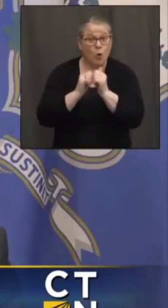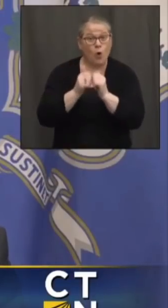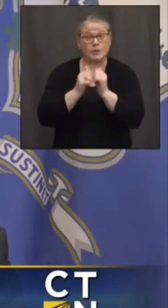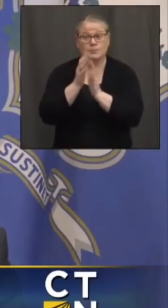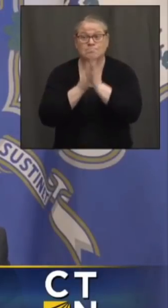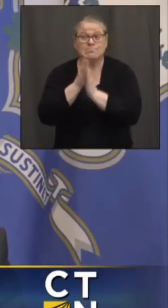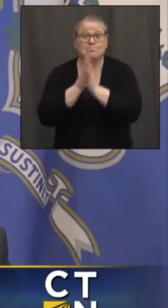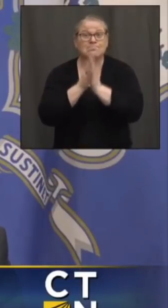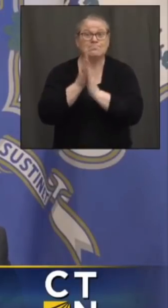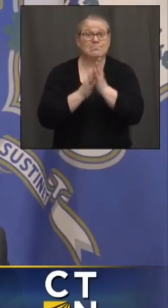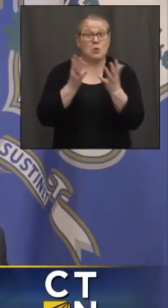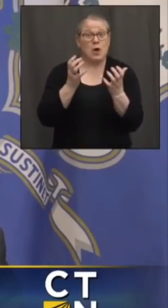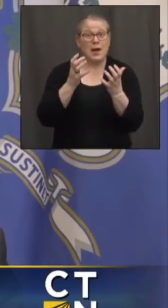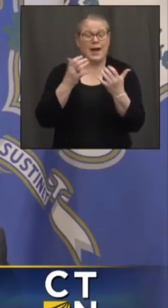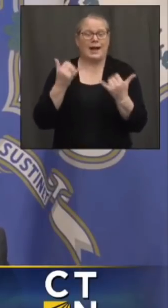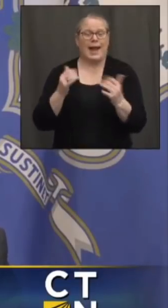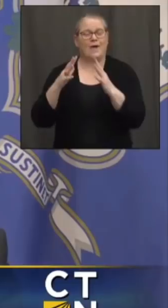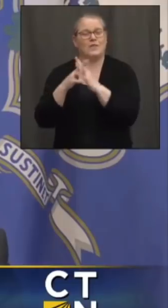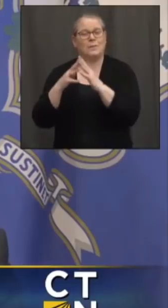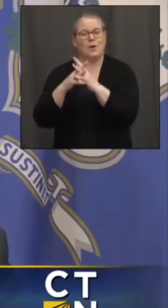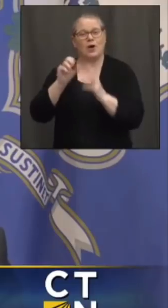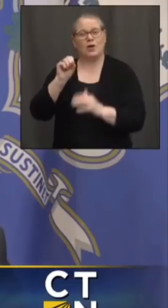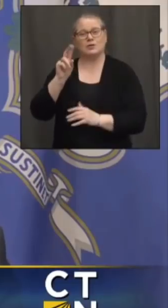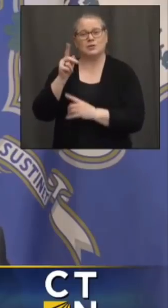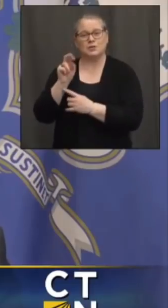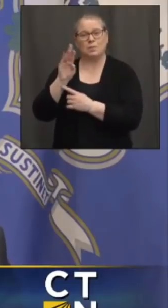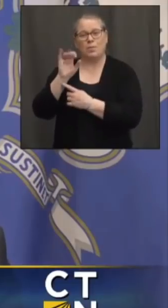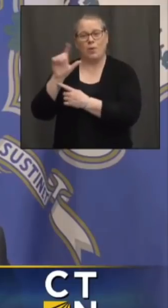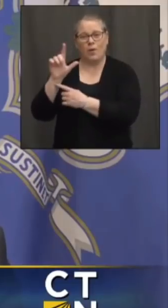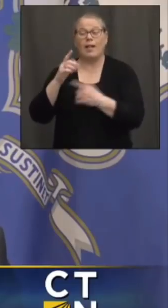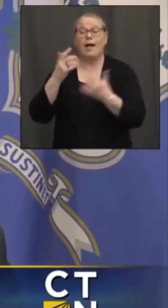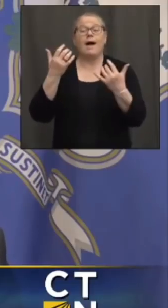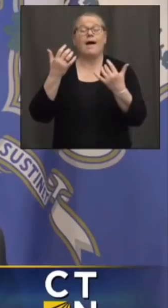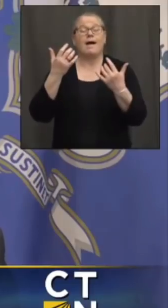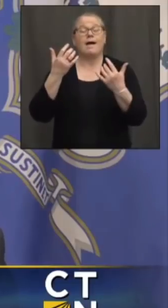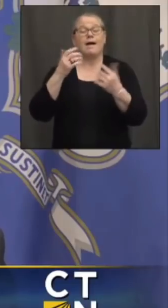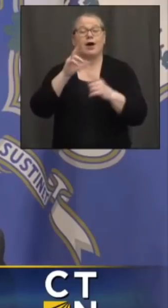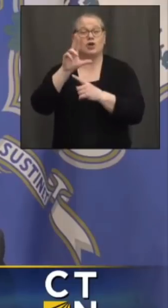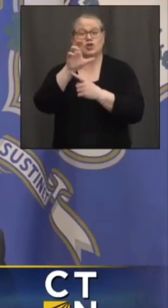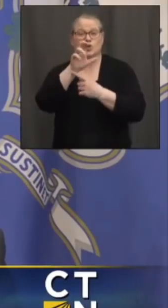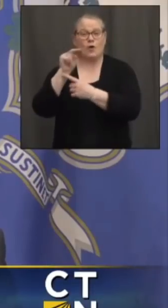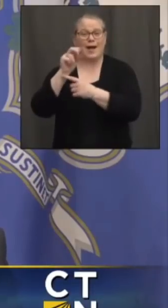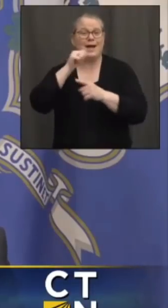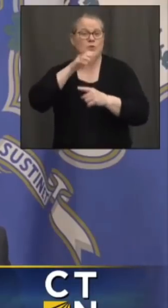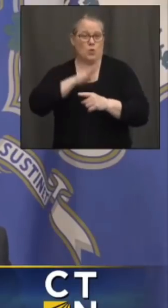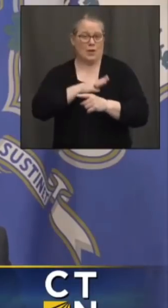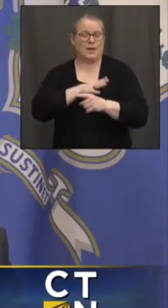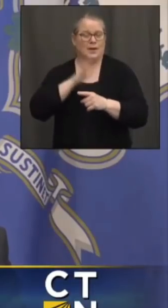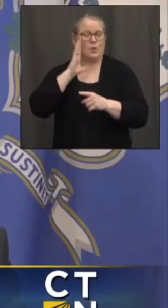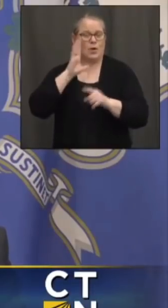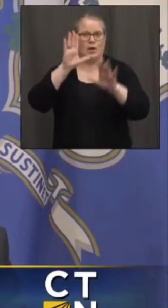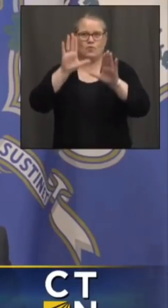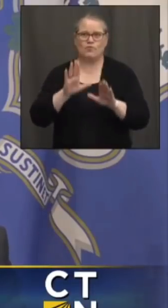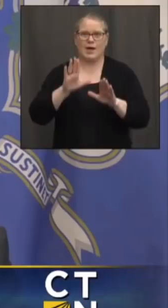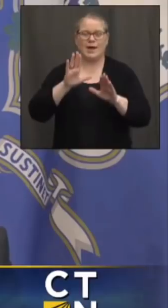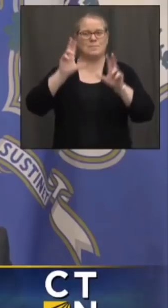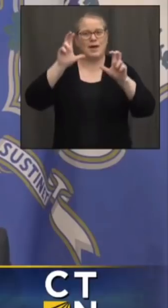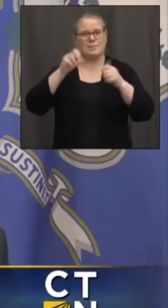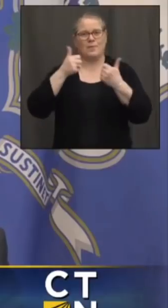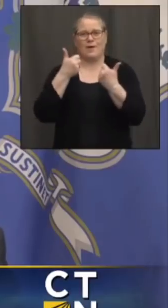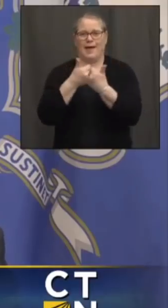the Super Bowl. This evening, the UConn women are playing an amazing basketball game that will help determine, who's the